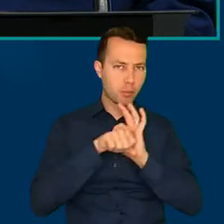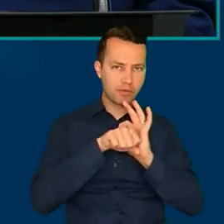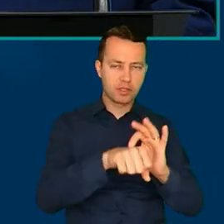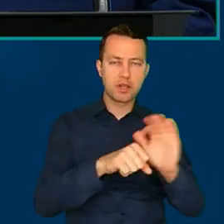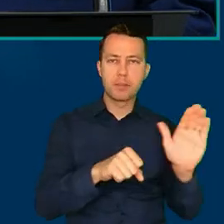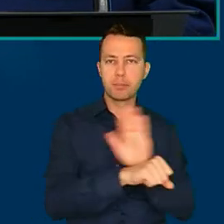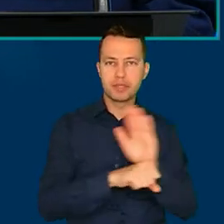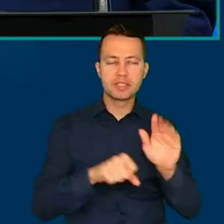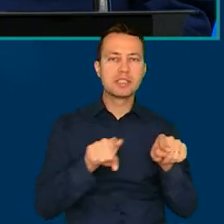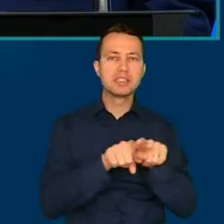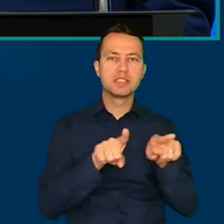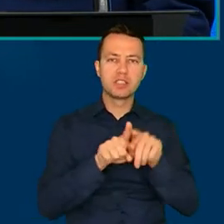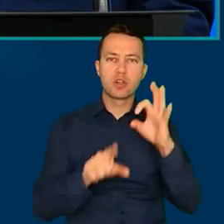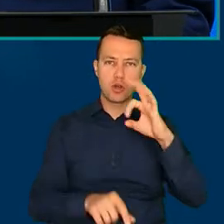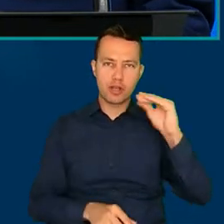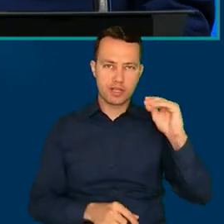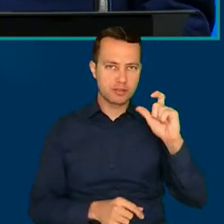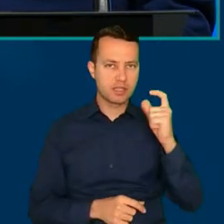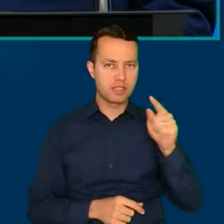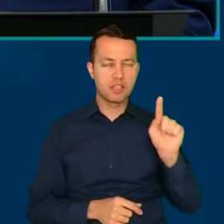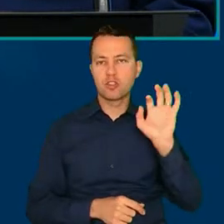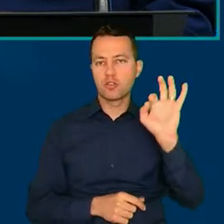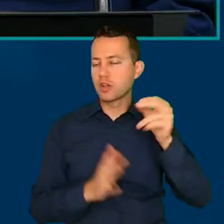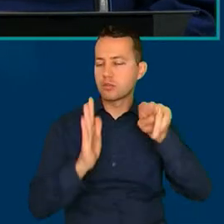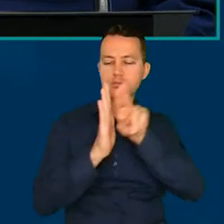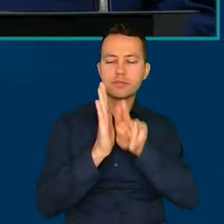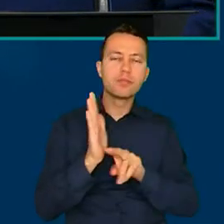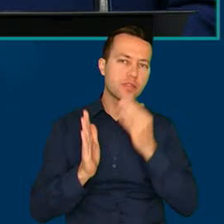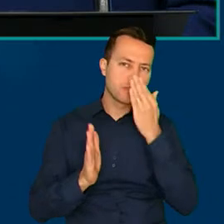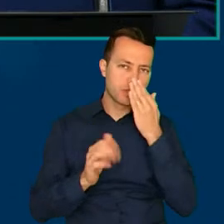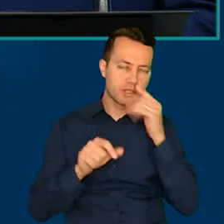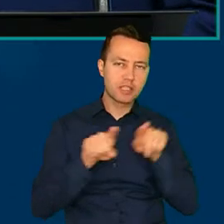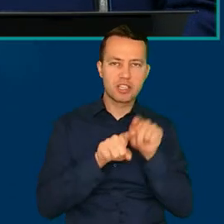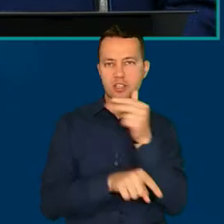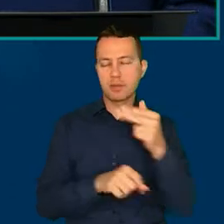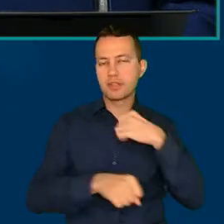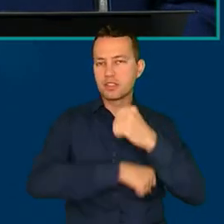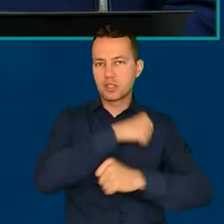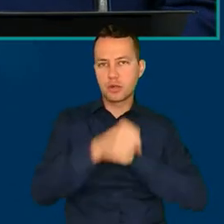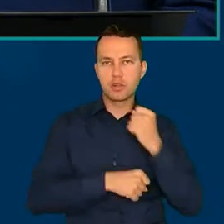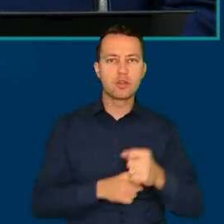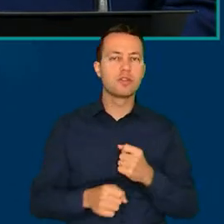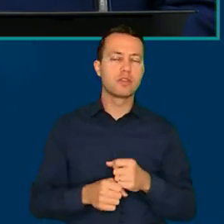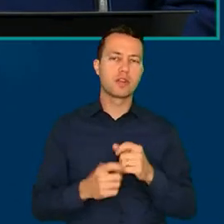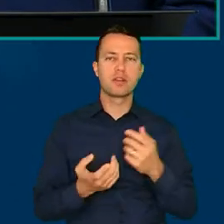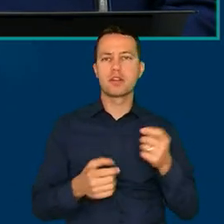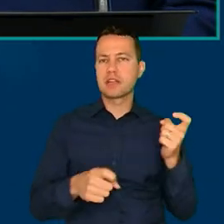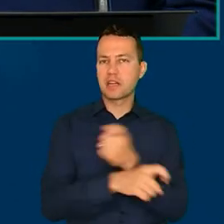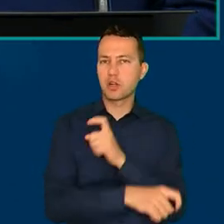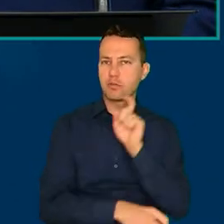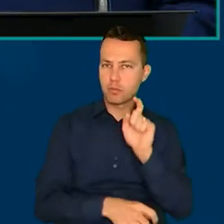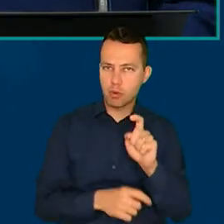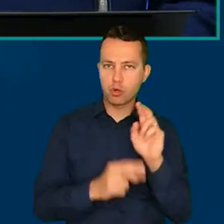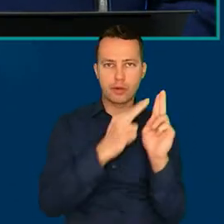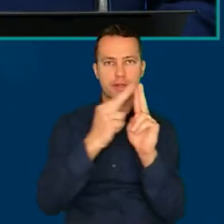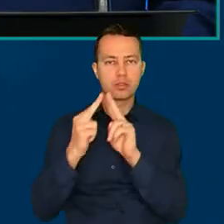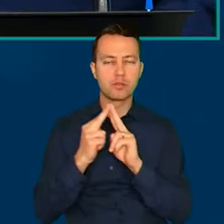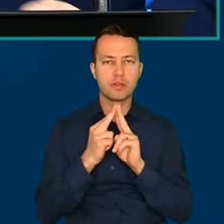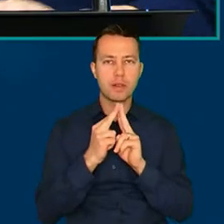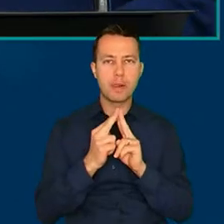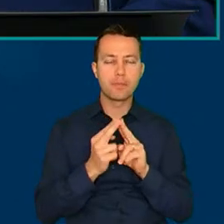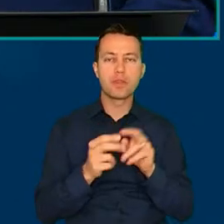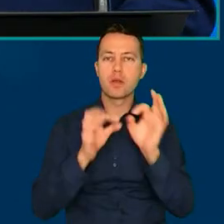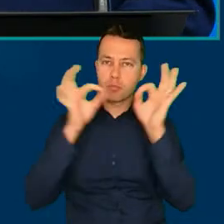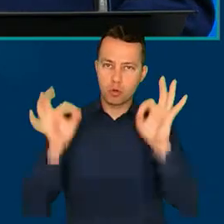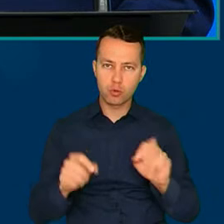brought together all the information about the due diligence, about responsible business, and our